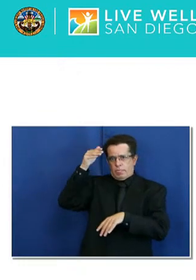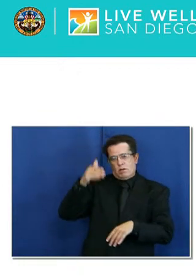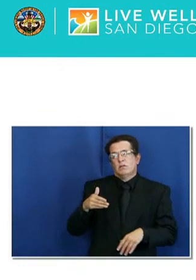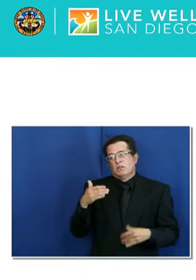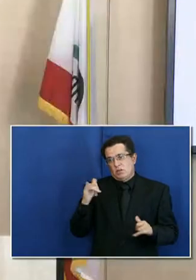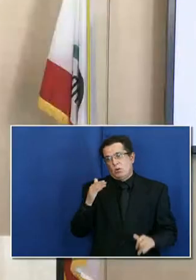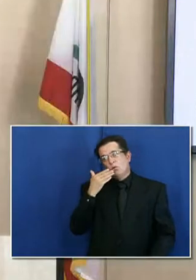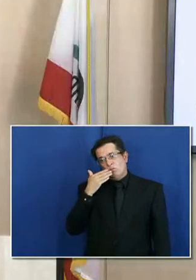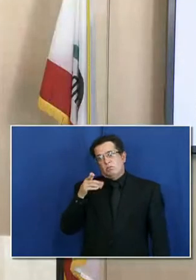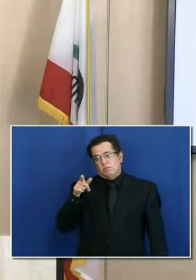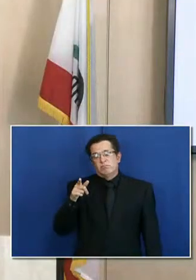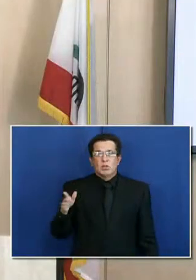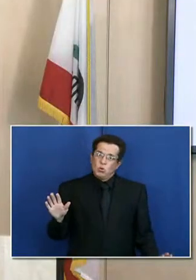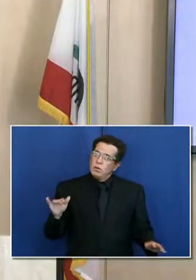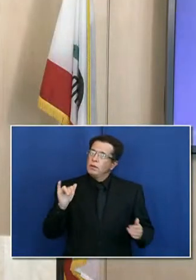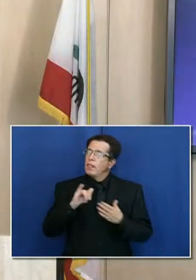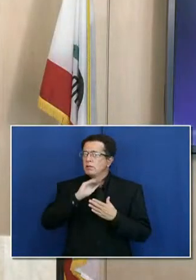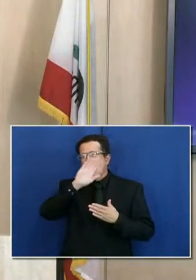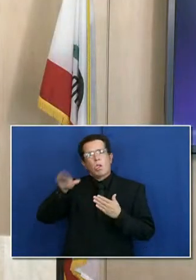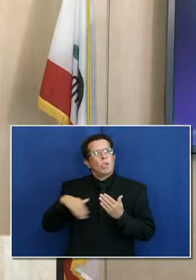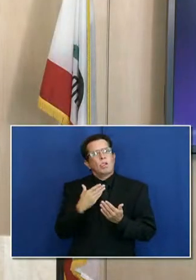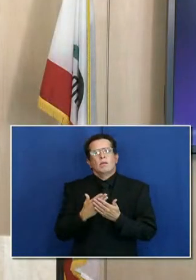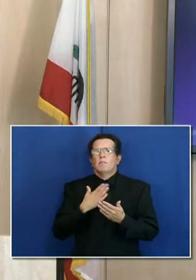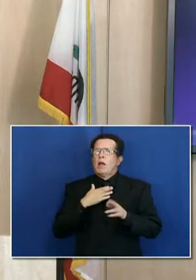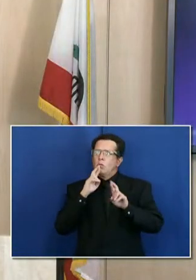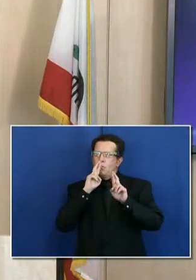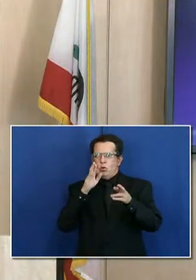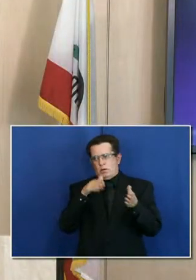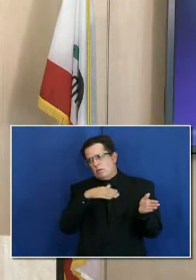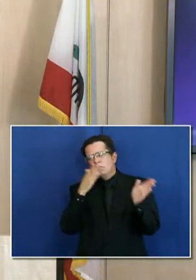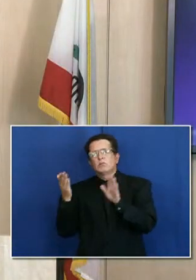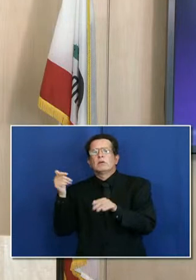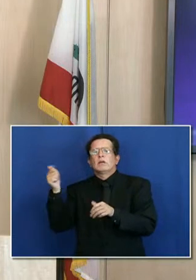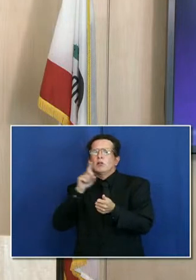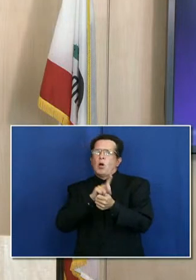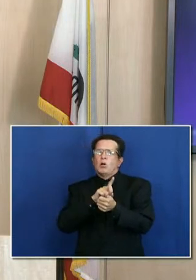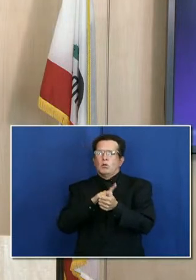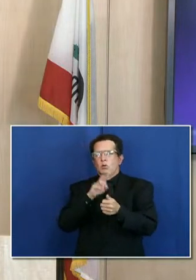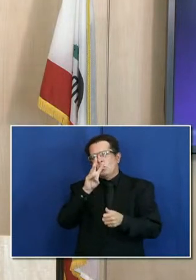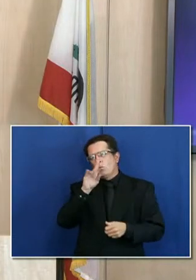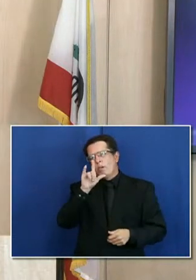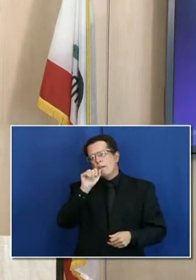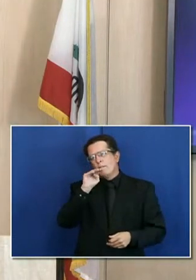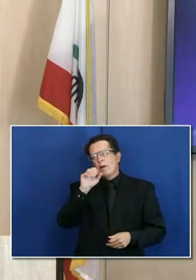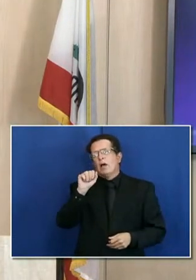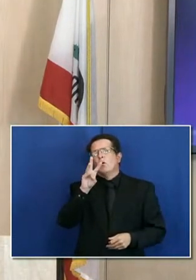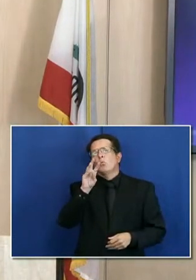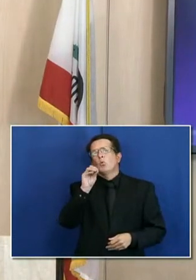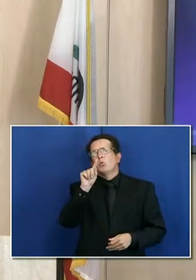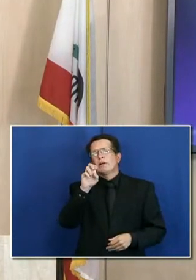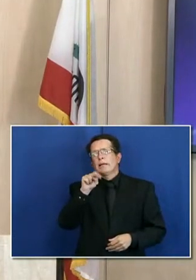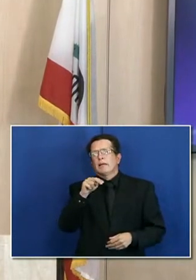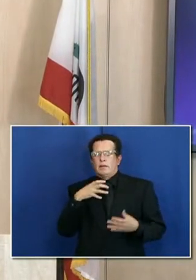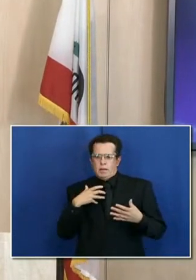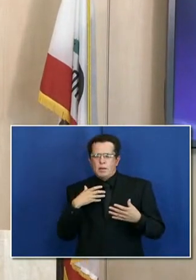that may be needed. That concludes my section of the report. I'll now turn it over to Dr. Wooten for a public health officer's update.